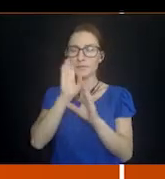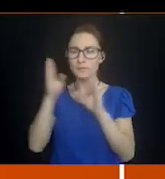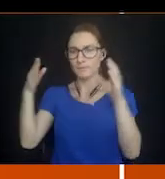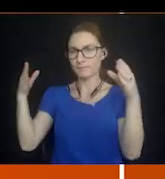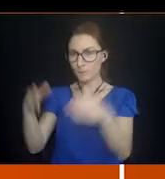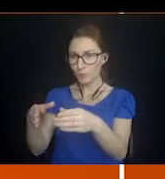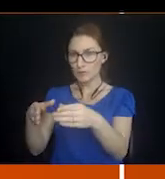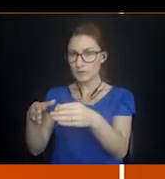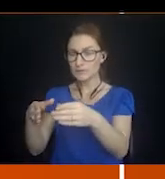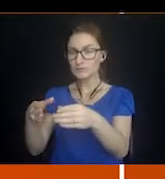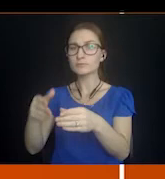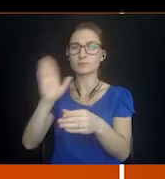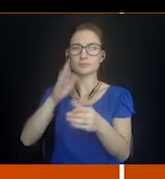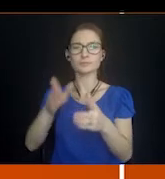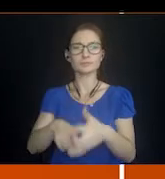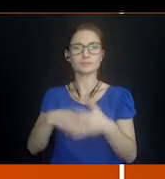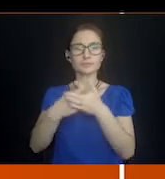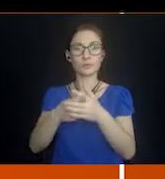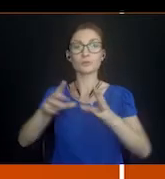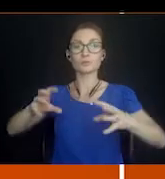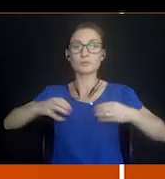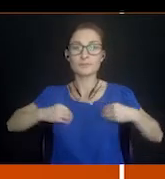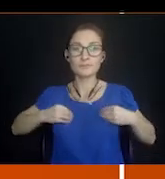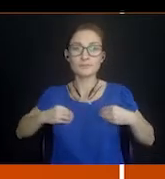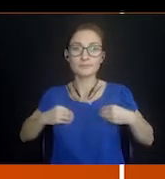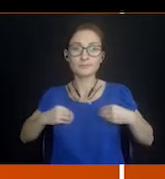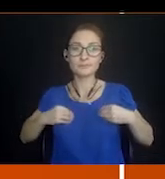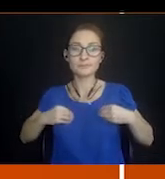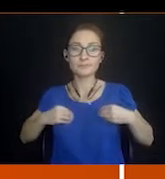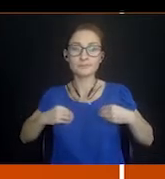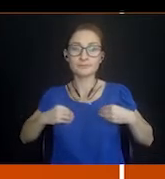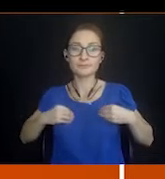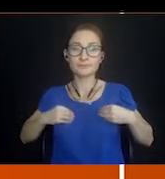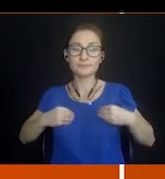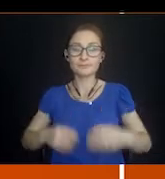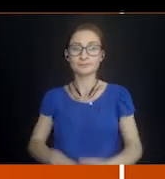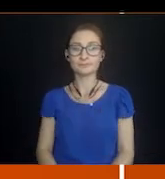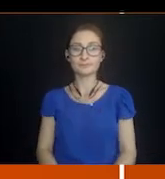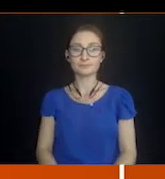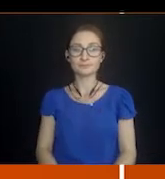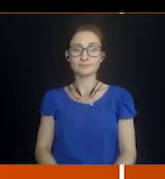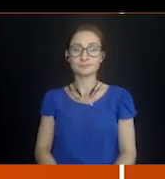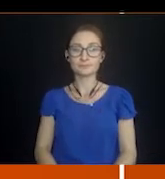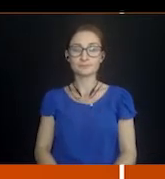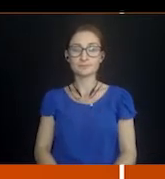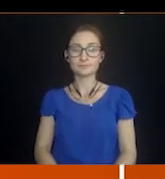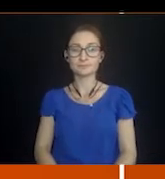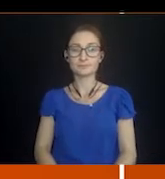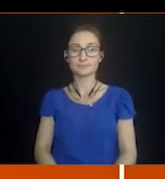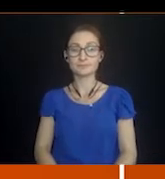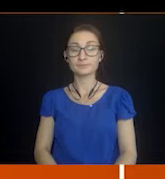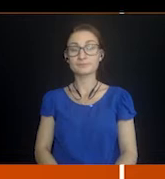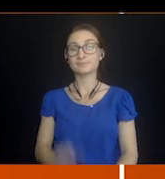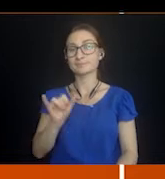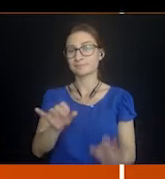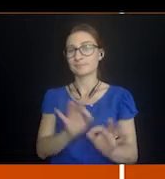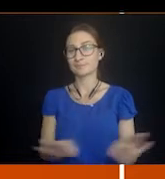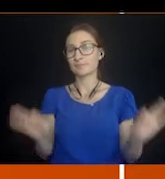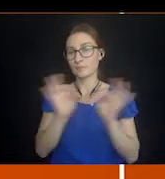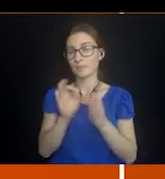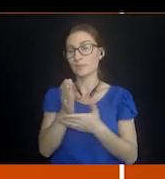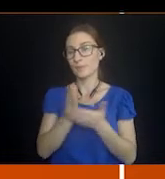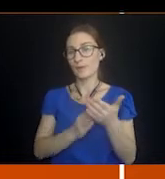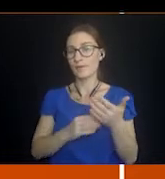in your mind, if you have a thought that you focus on, you're going to start to accept that thought as true.